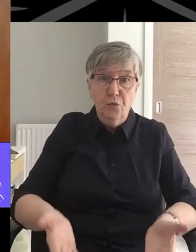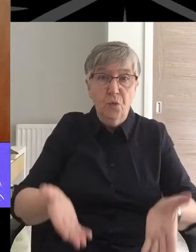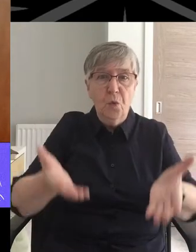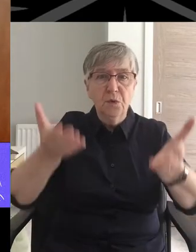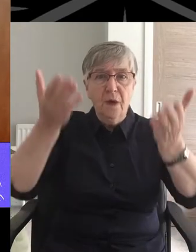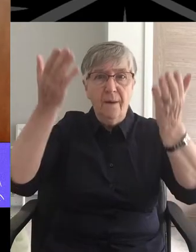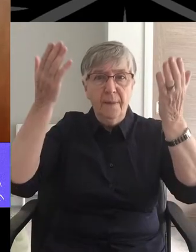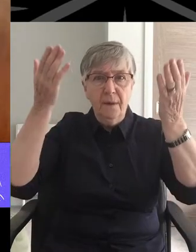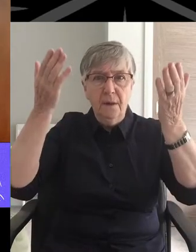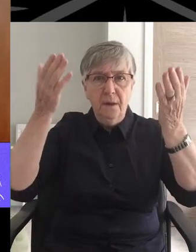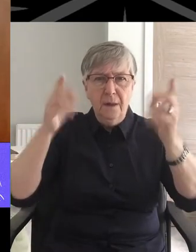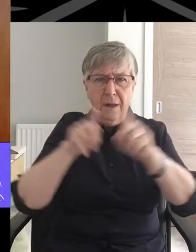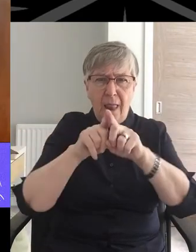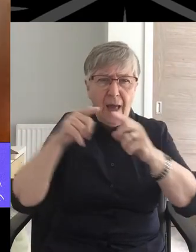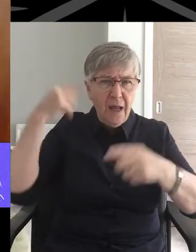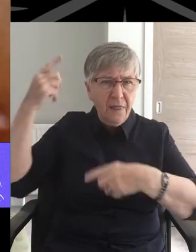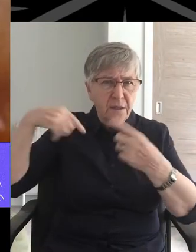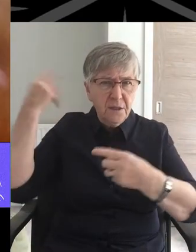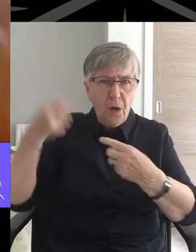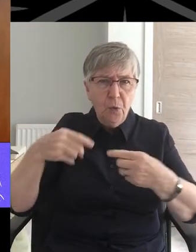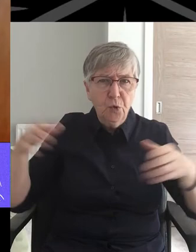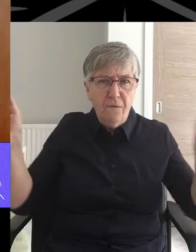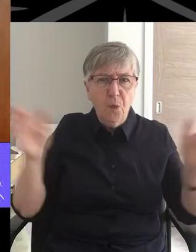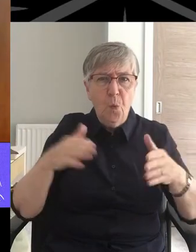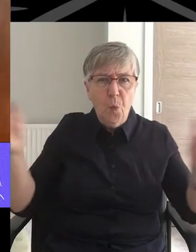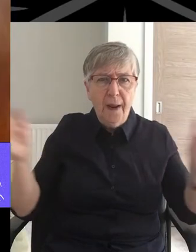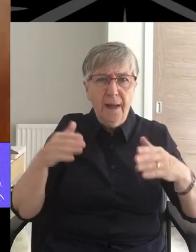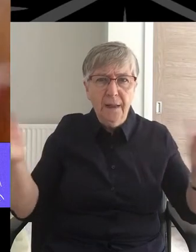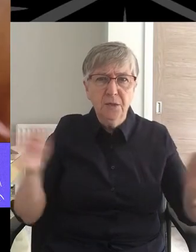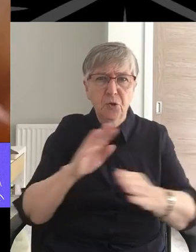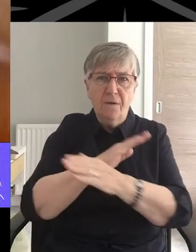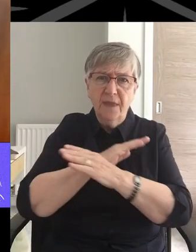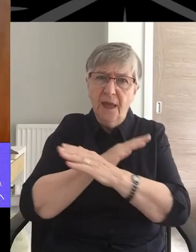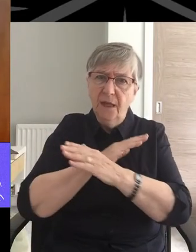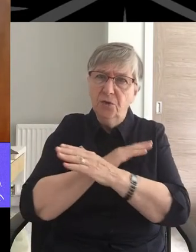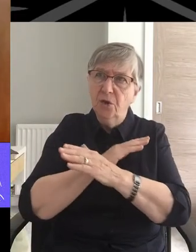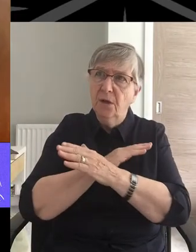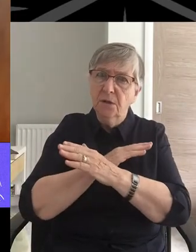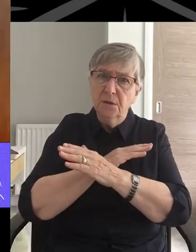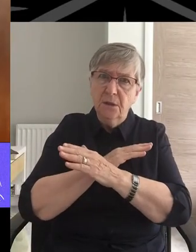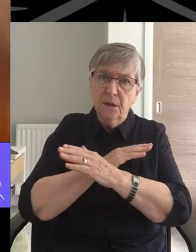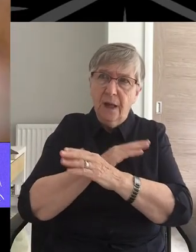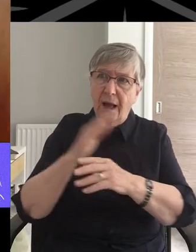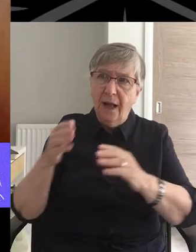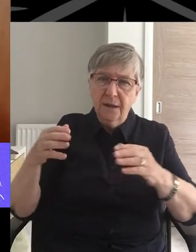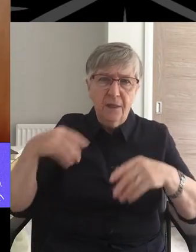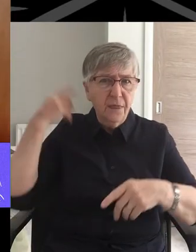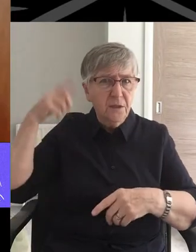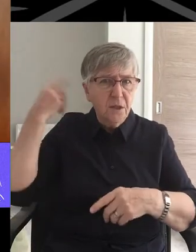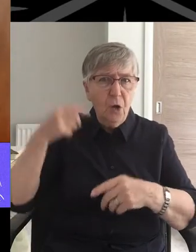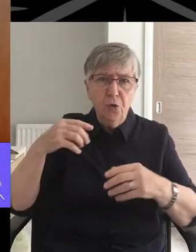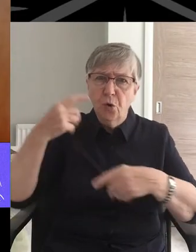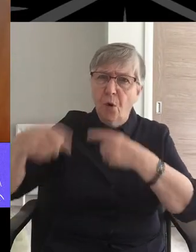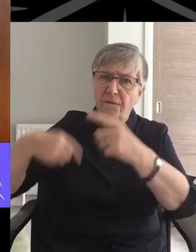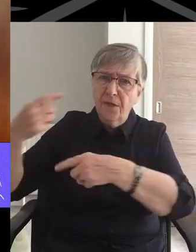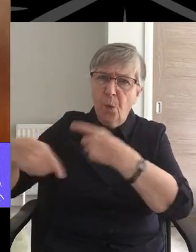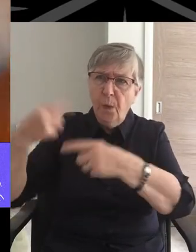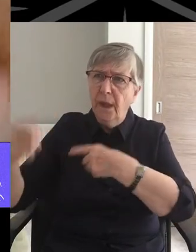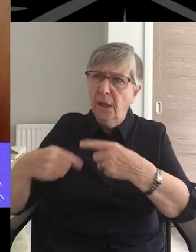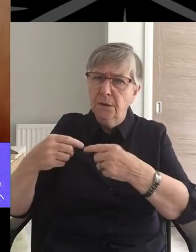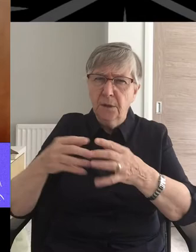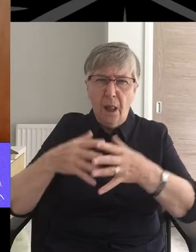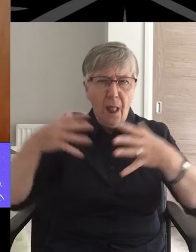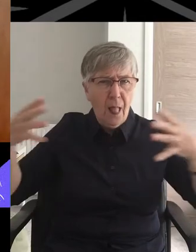standing. It was the sound of wings of the living creatures brushing against each other, and the sound of the wheels beside them, a